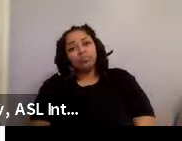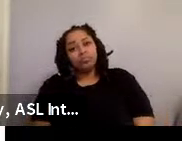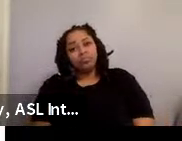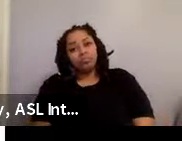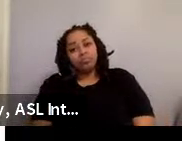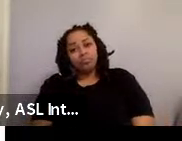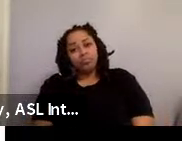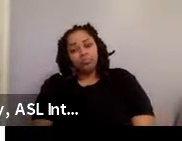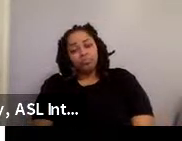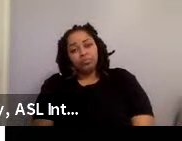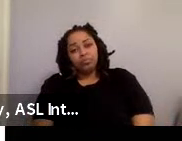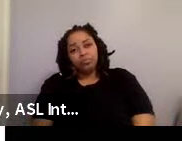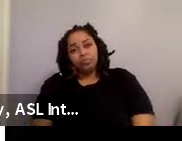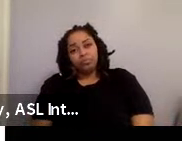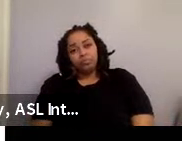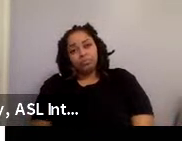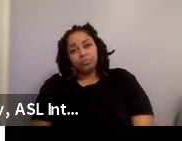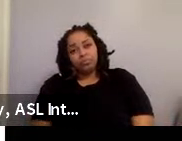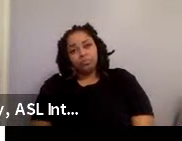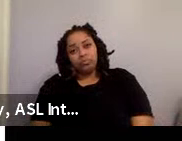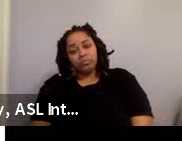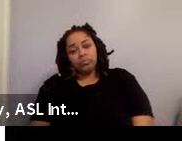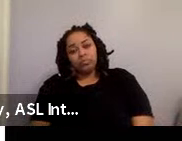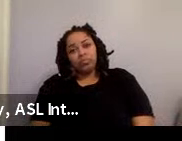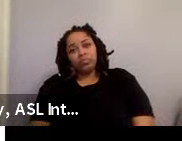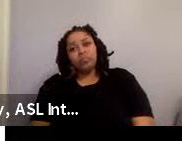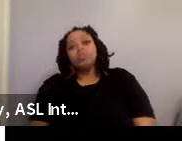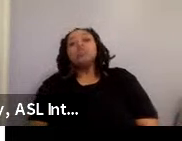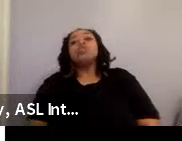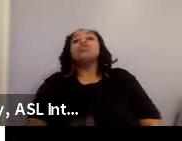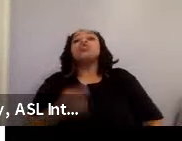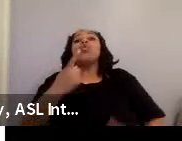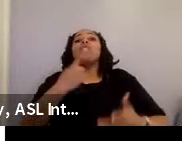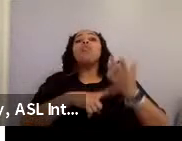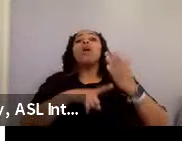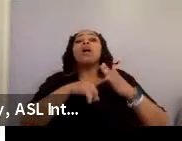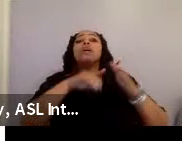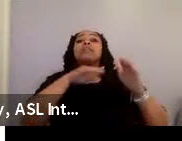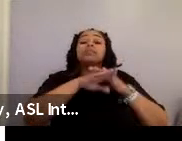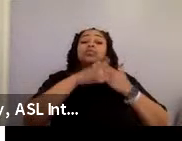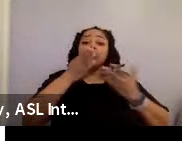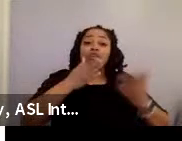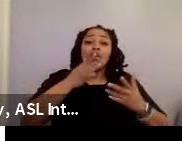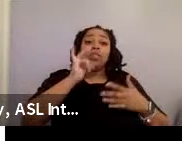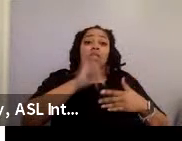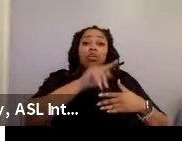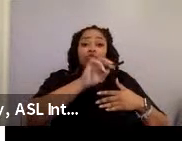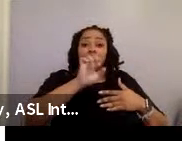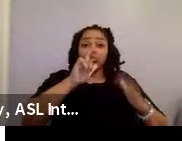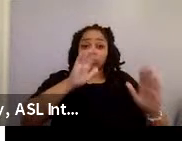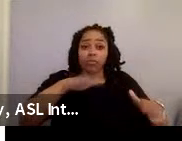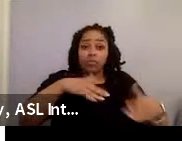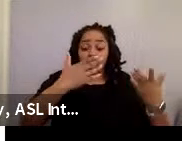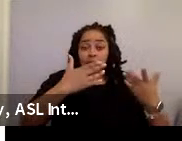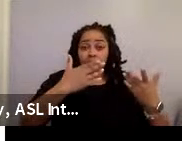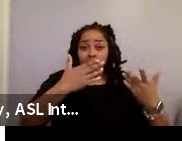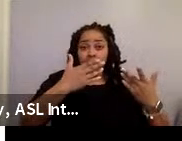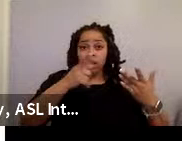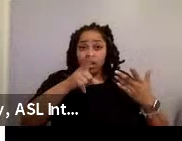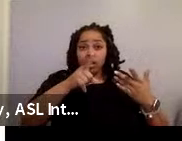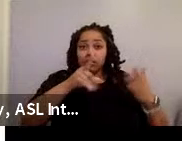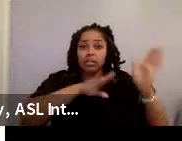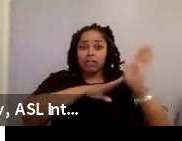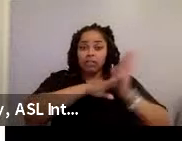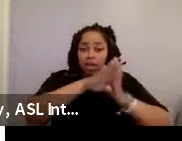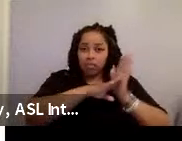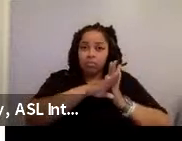So need to call out what are accessibility services. So those are tools that are provided by the platform developer. They're